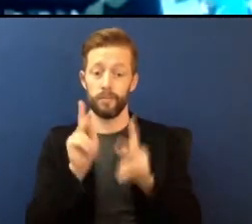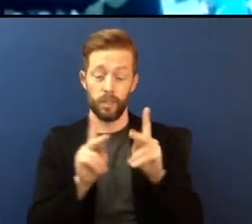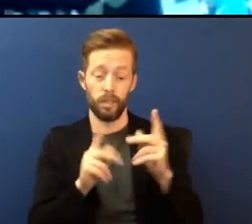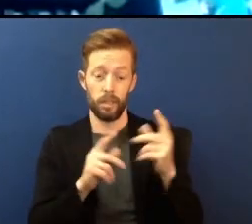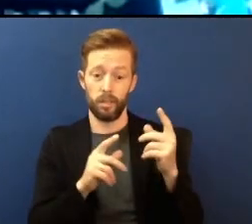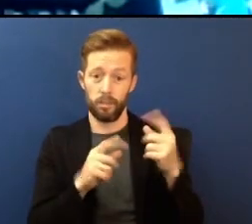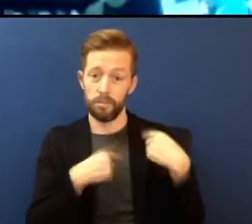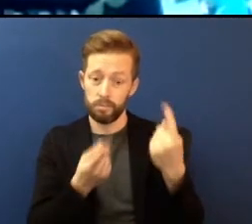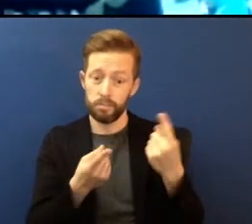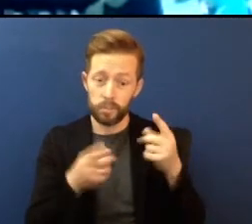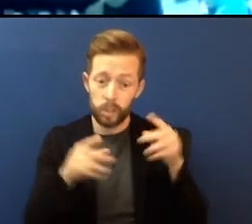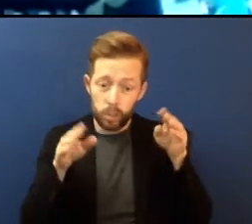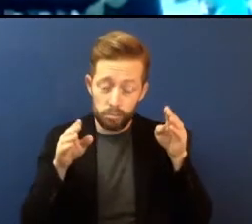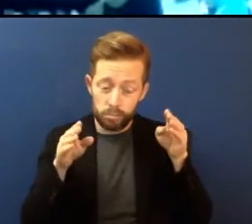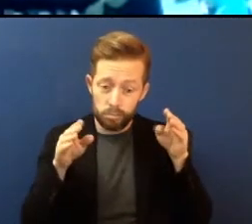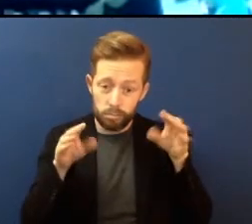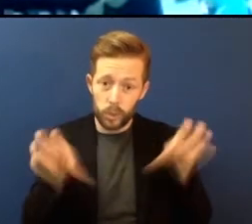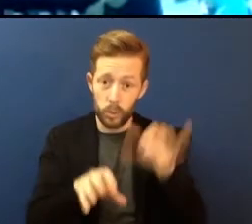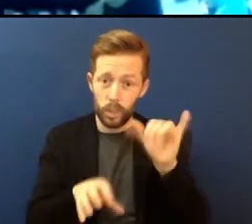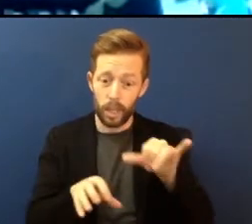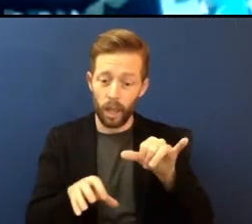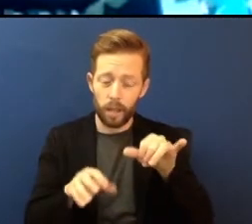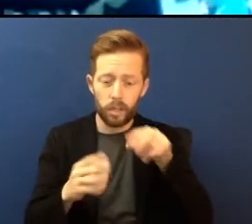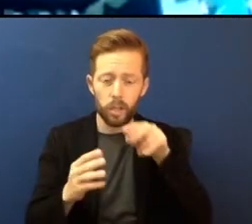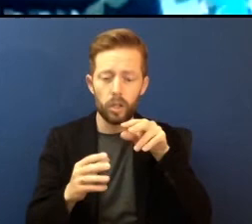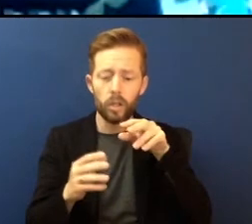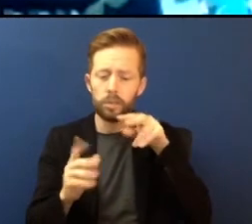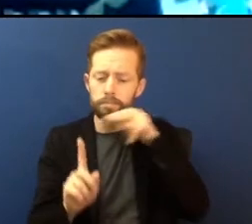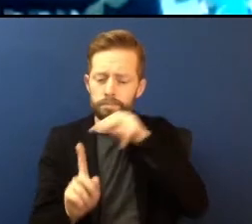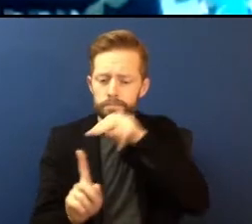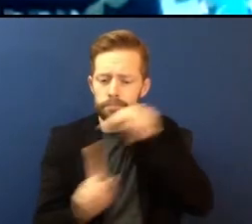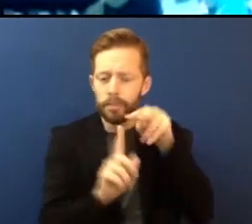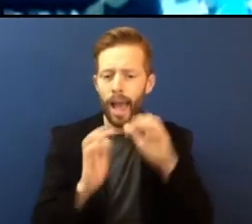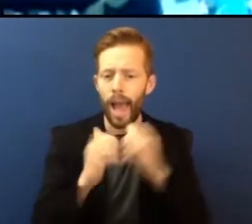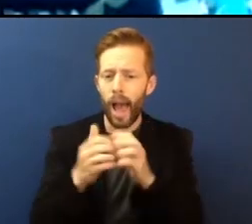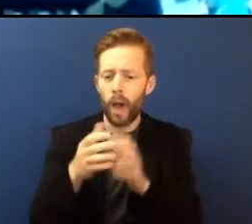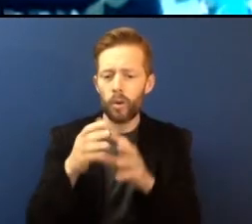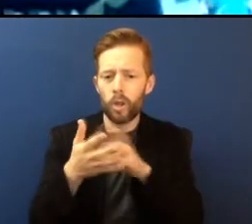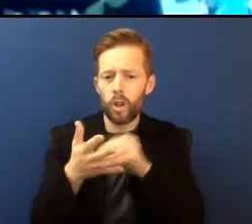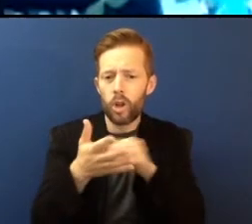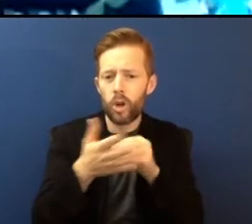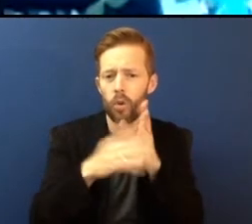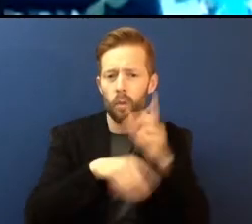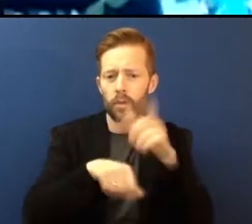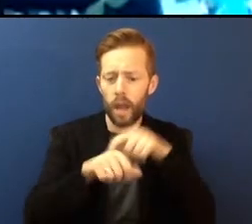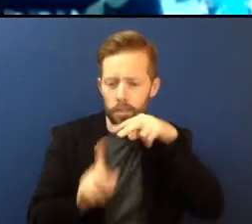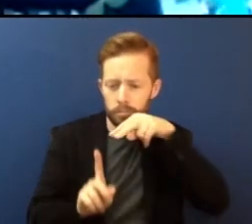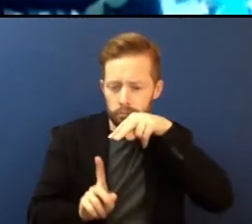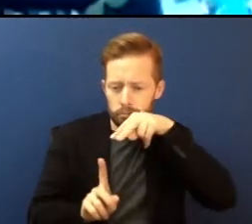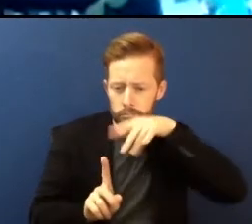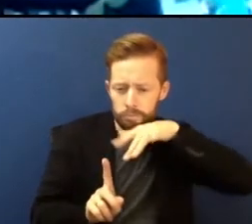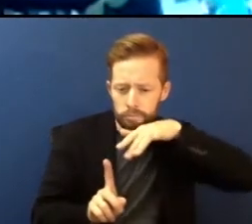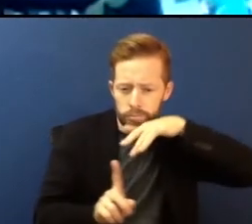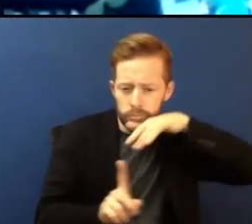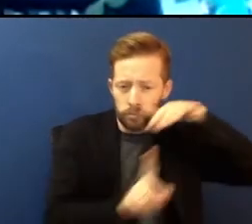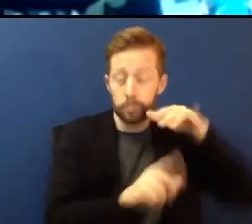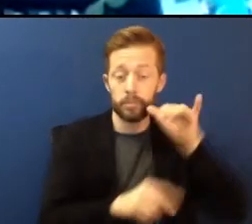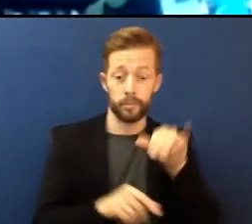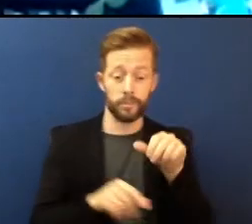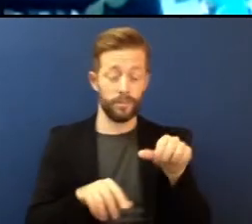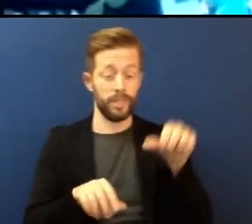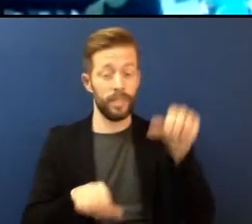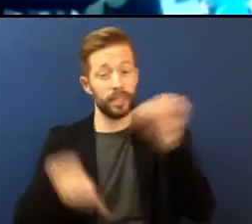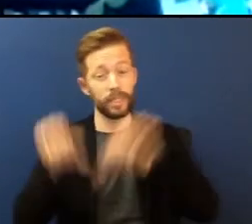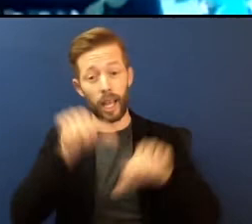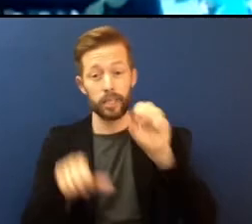doing this. There's focus on looking at learning progressions in elementary school. And science